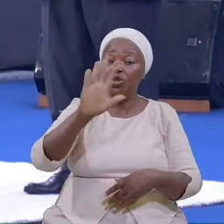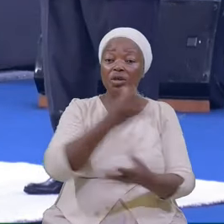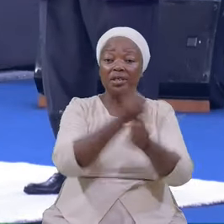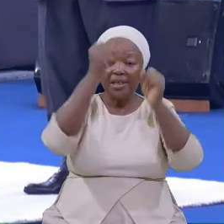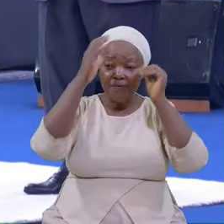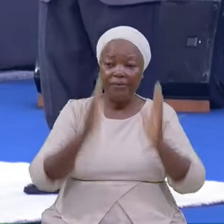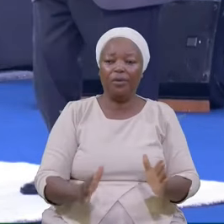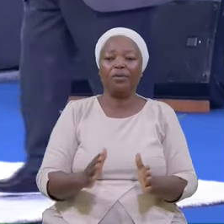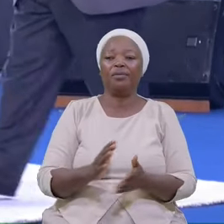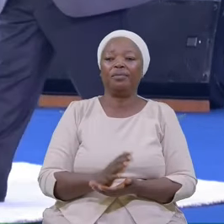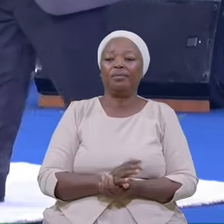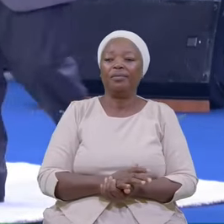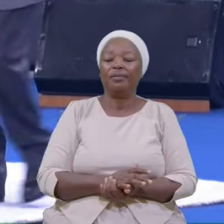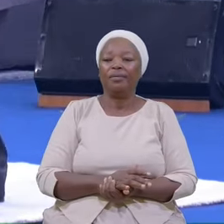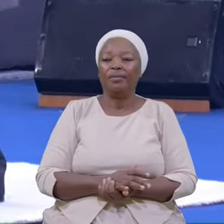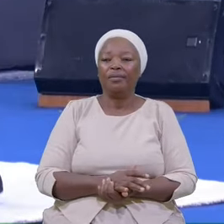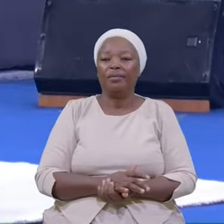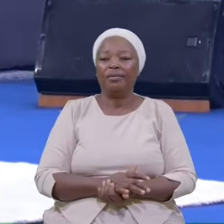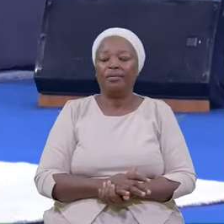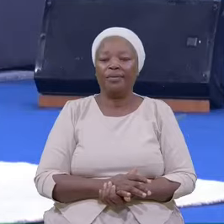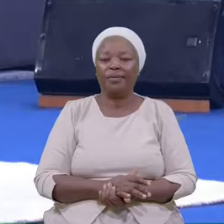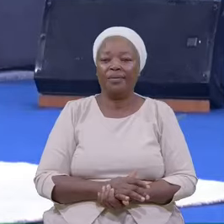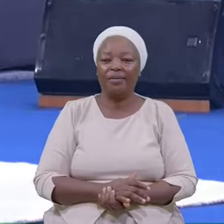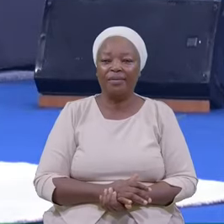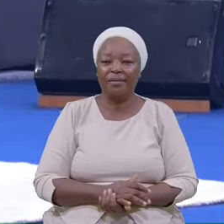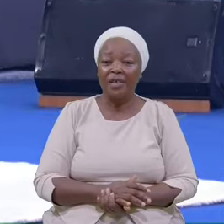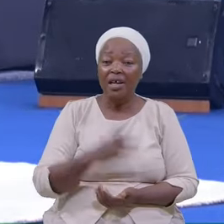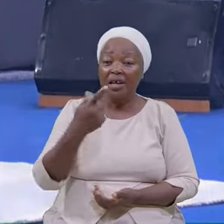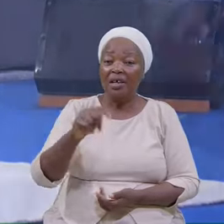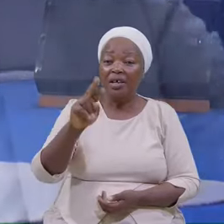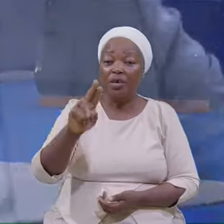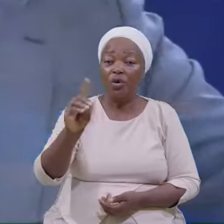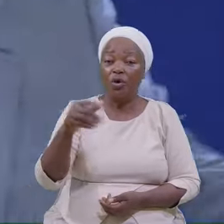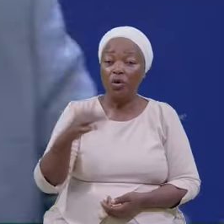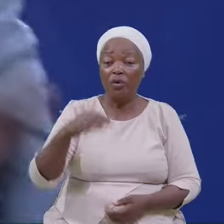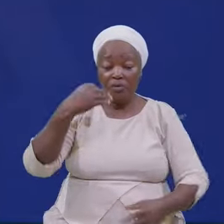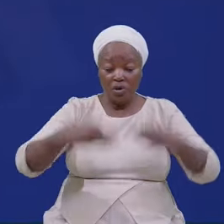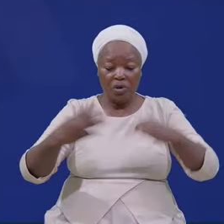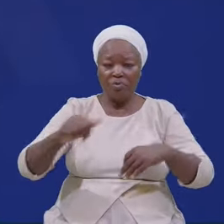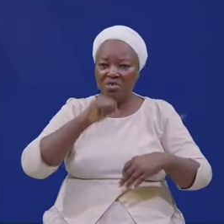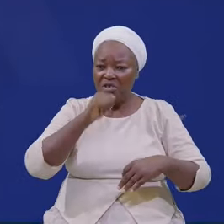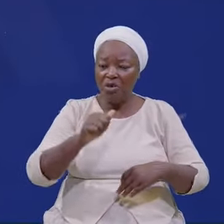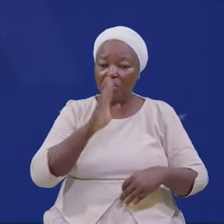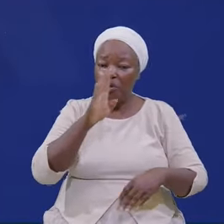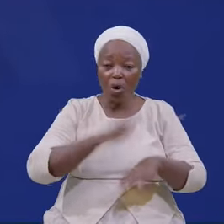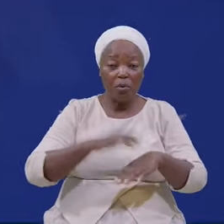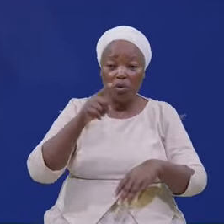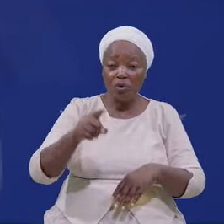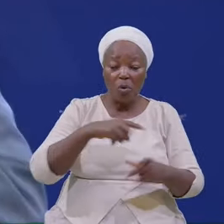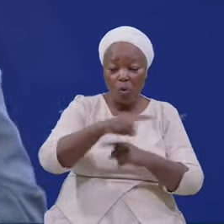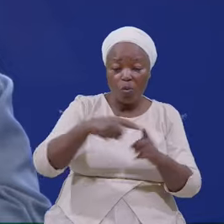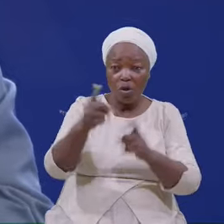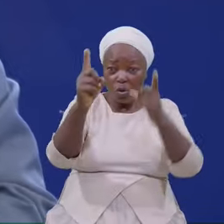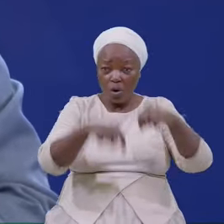Ce soir, je vous annonce que Jésus est votre the Sauveur. The rod of judgment will not be applied on you when you come to